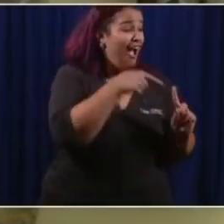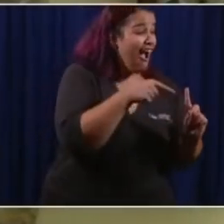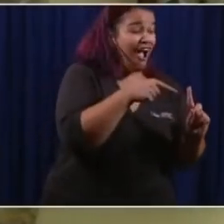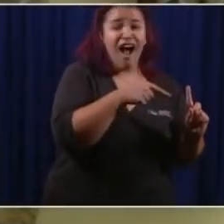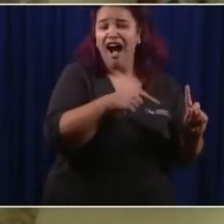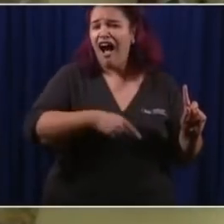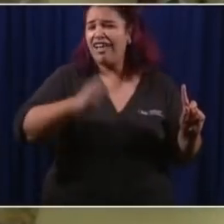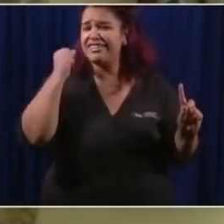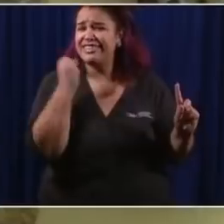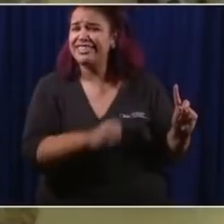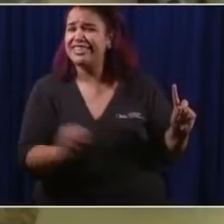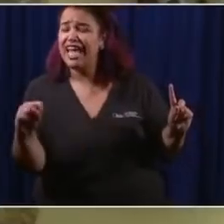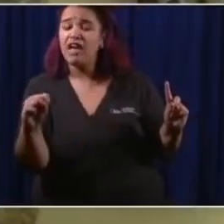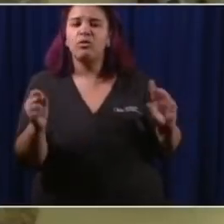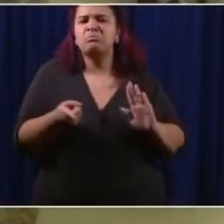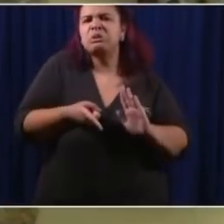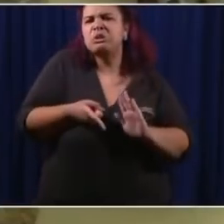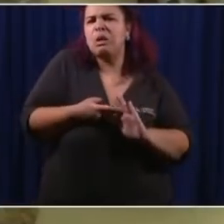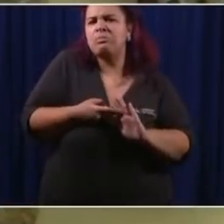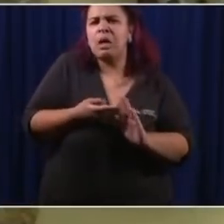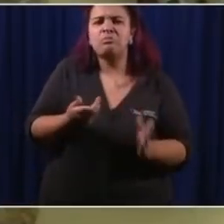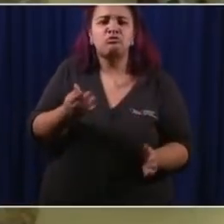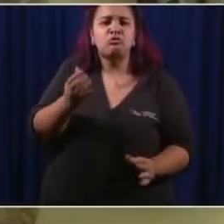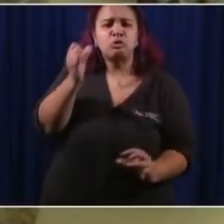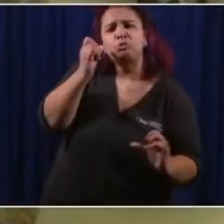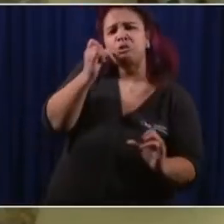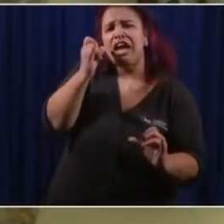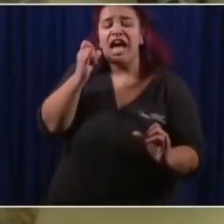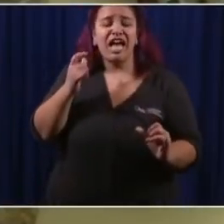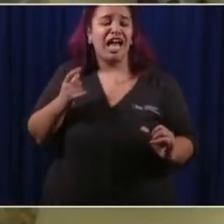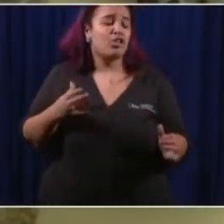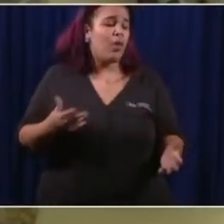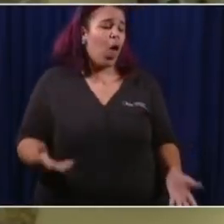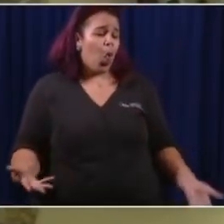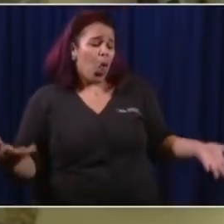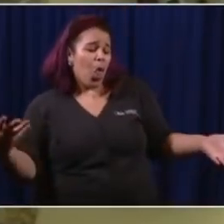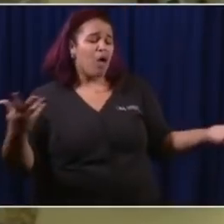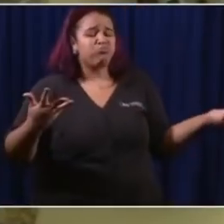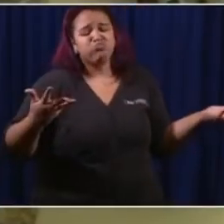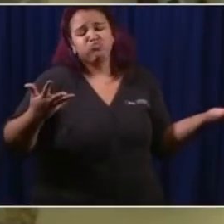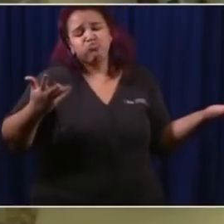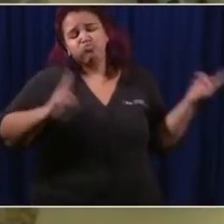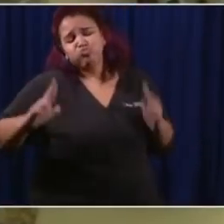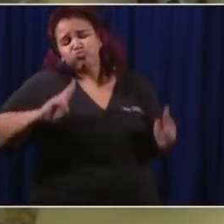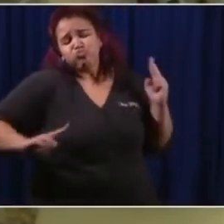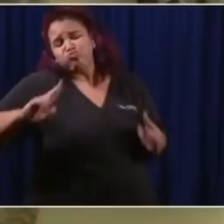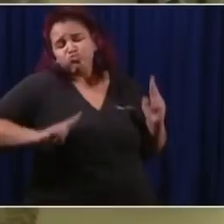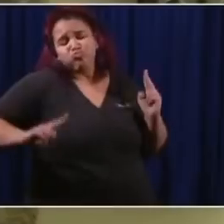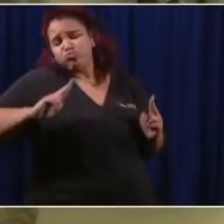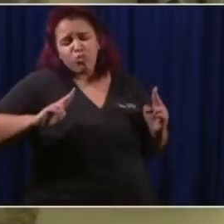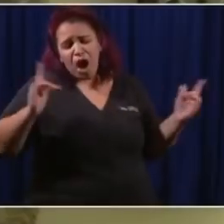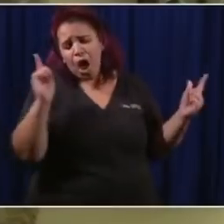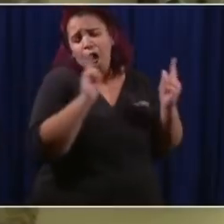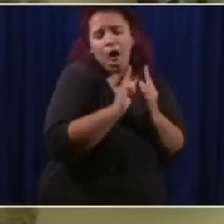situation. Sometimes they're drinking. They let their guard down. They don't wear a mask. They don't keep a social